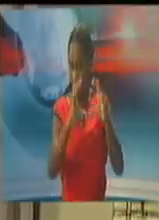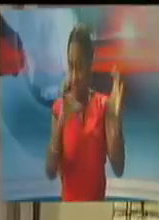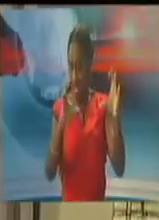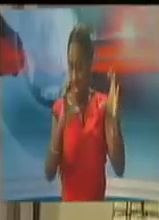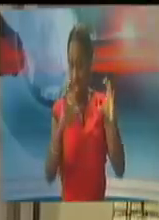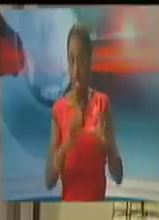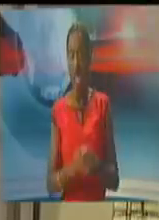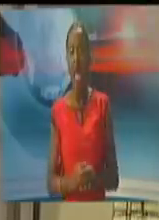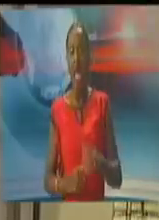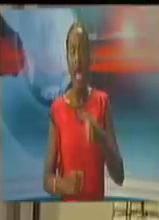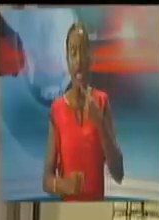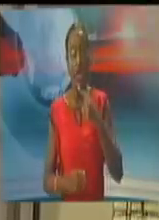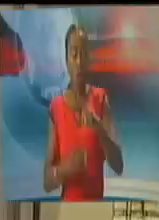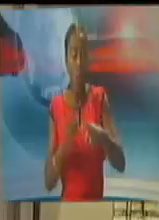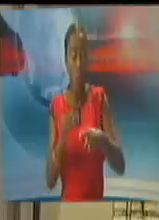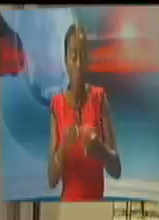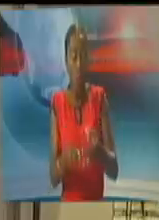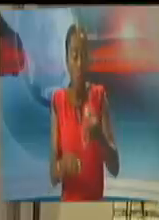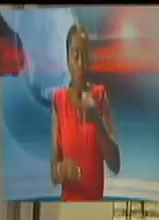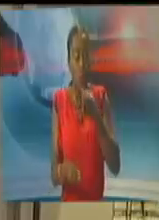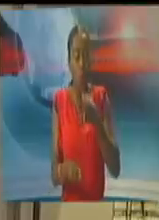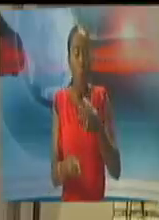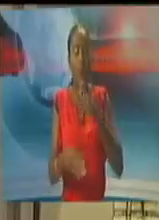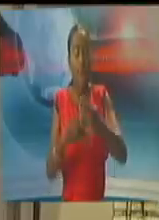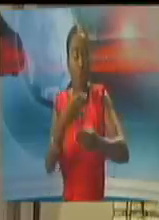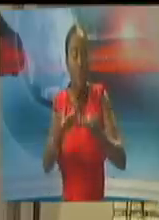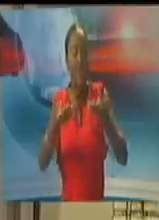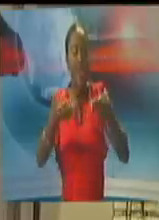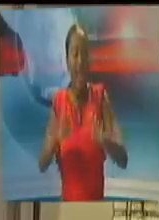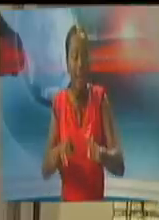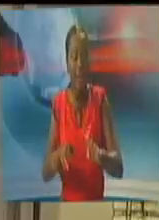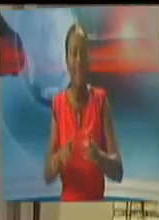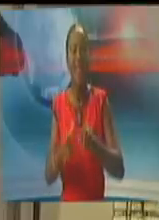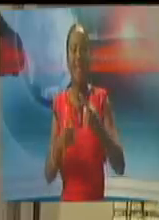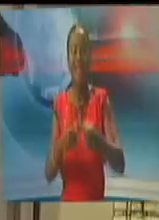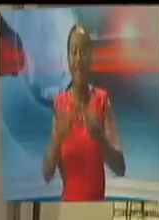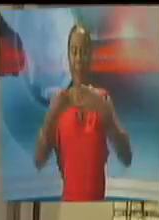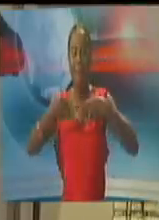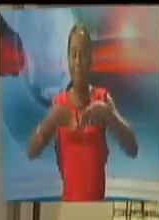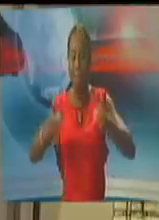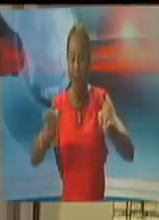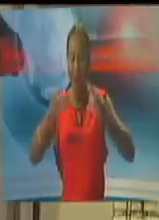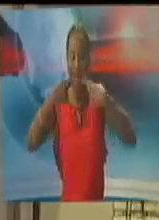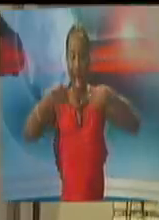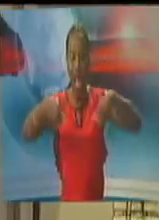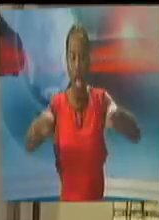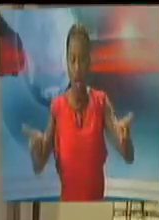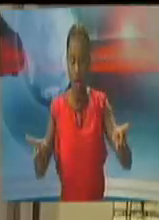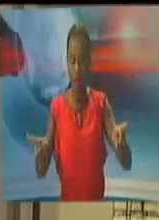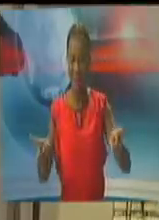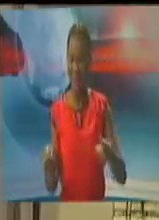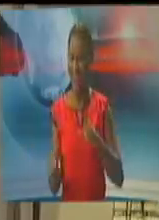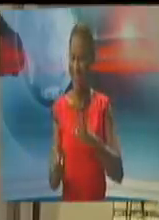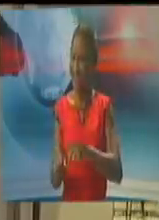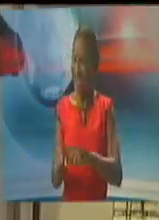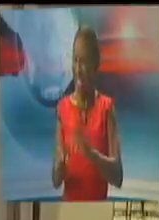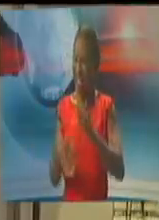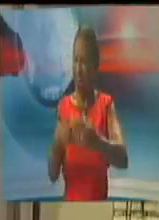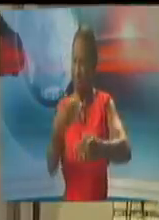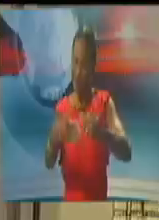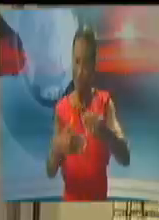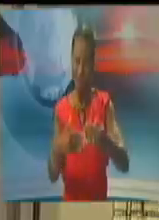as soon as that process is completed, we will make a public announcement. As to the time frame, there is